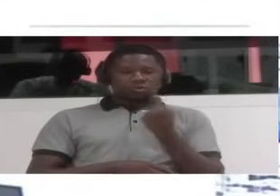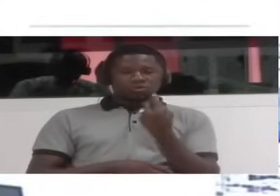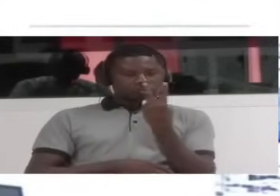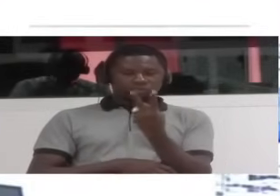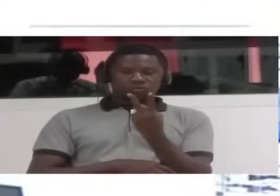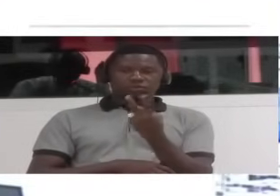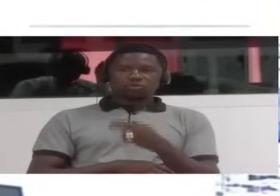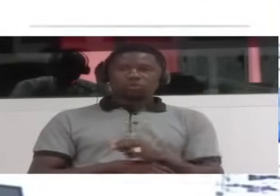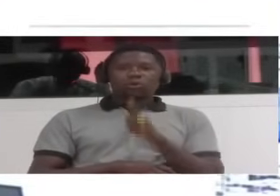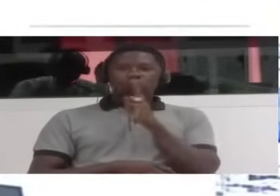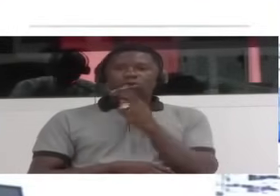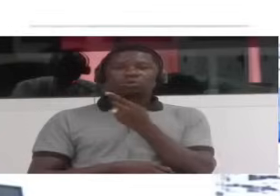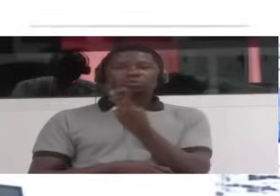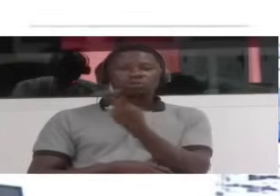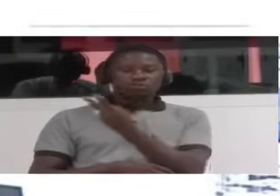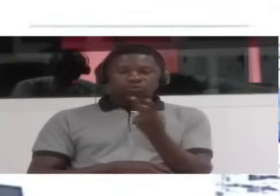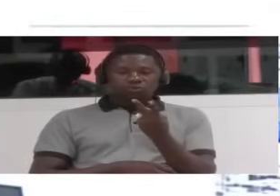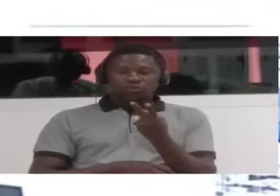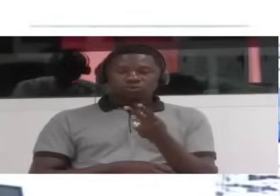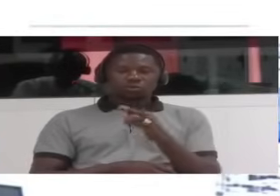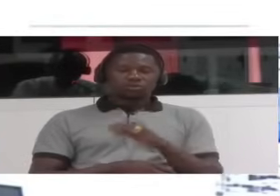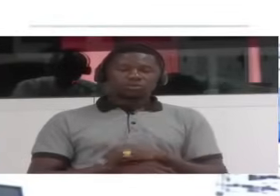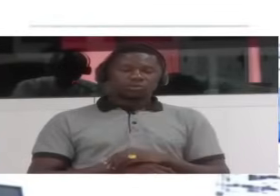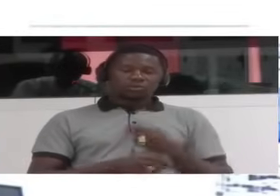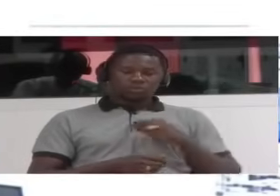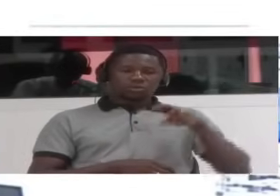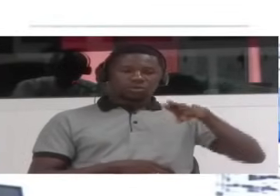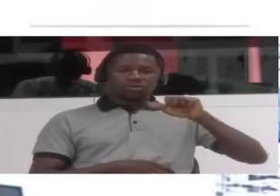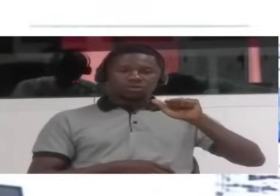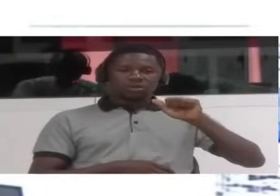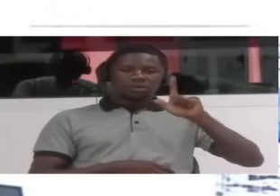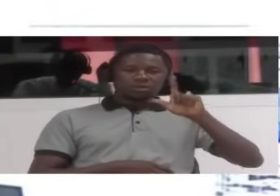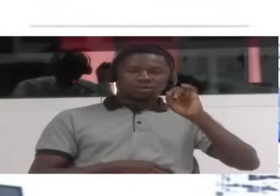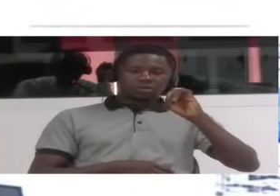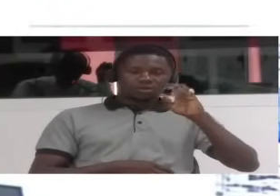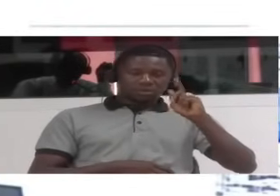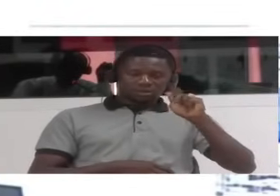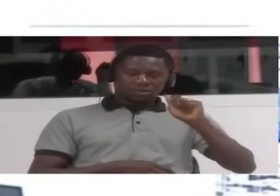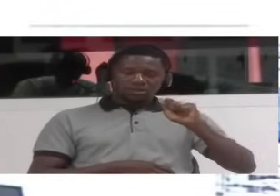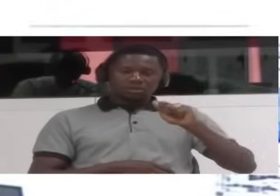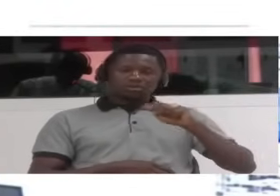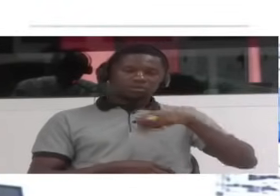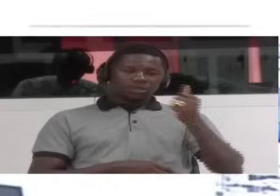Who were those two shooters? It was Malik Jada and Sanamanjang.